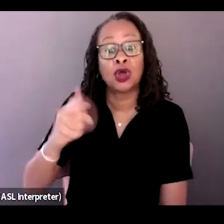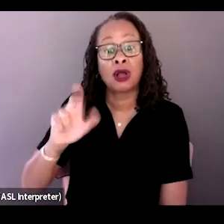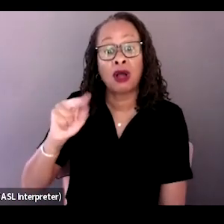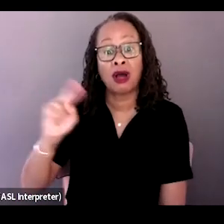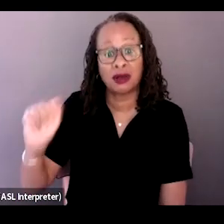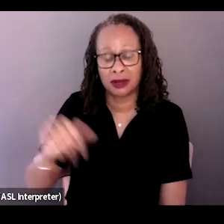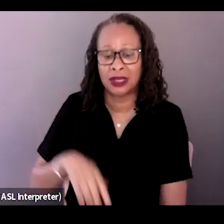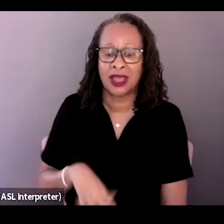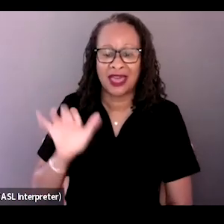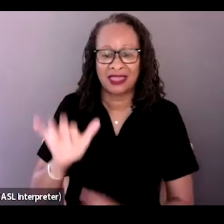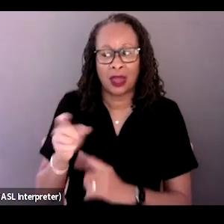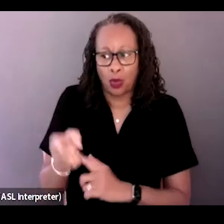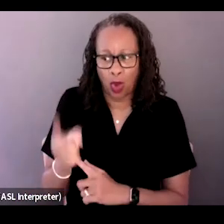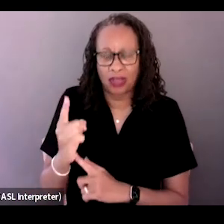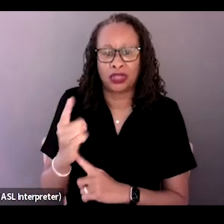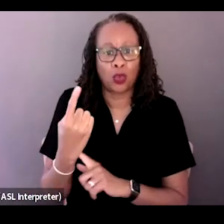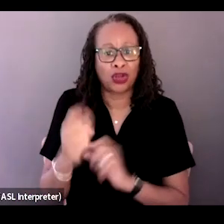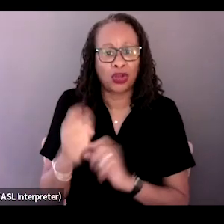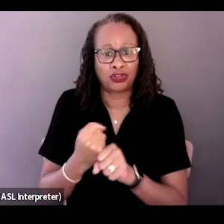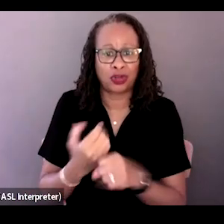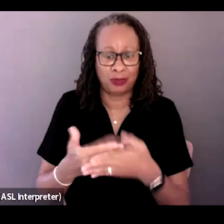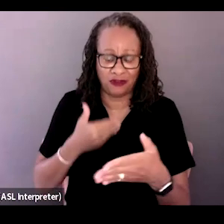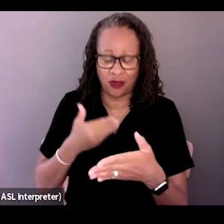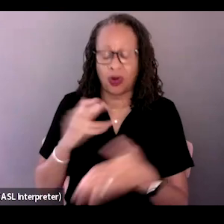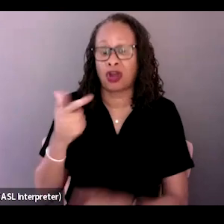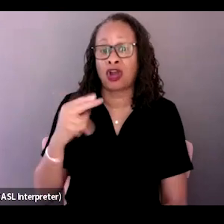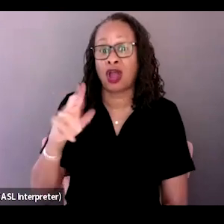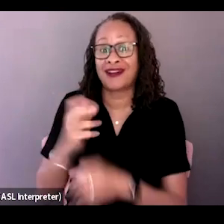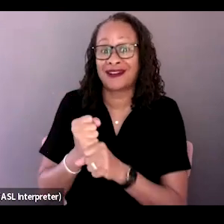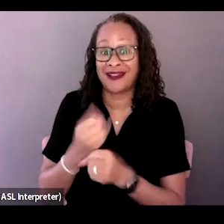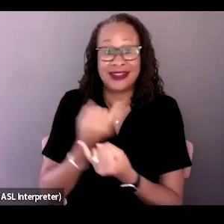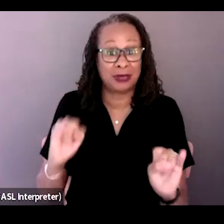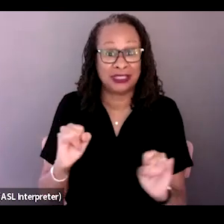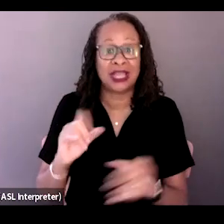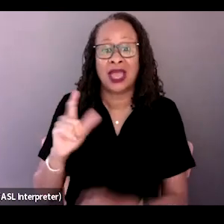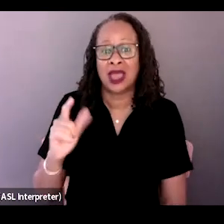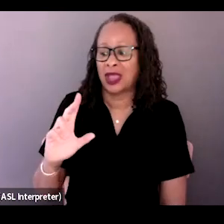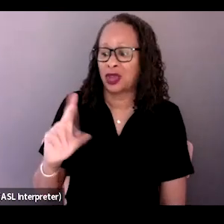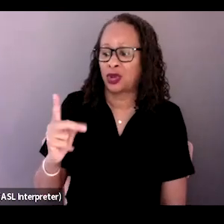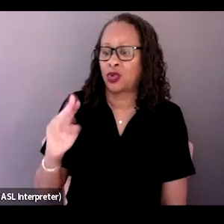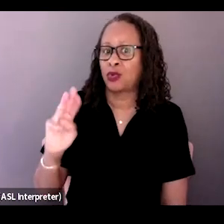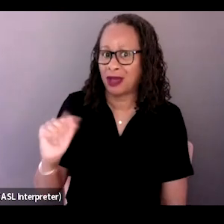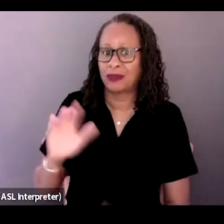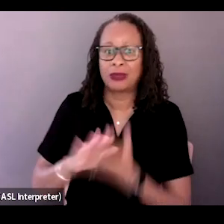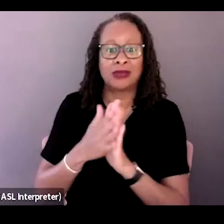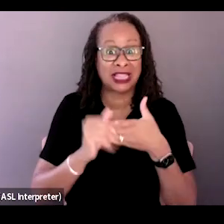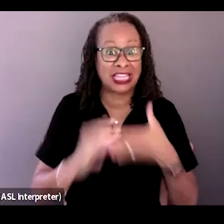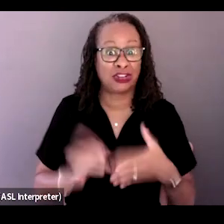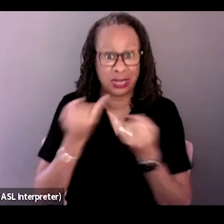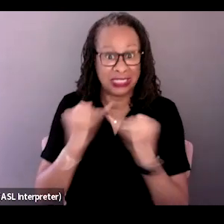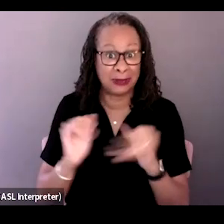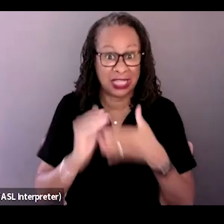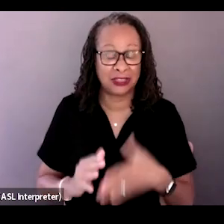it was just 1 year before Ghana would get independence and Kwame Nkrumah would be the first leader of the independent Ghana. He